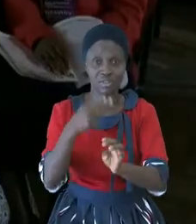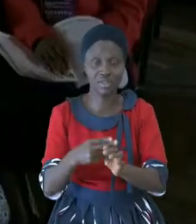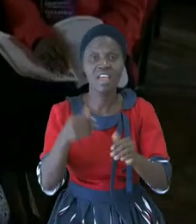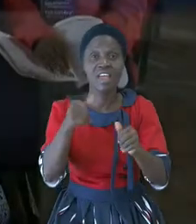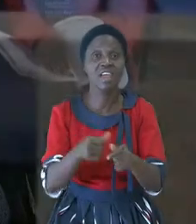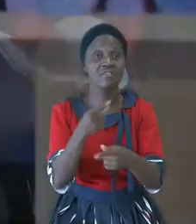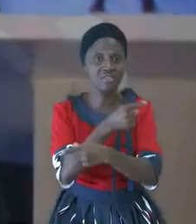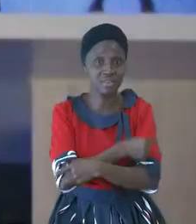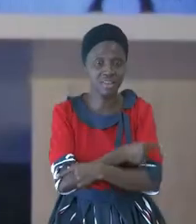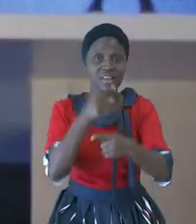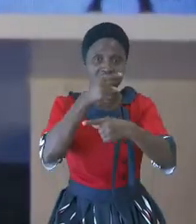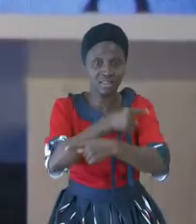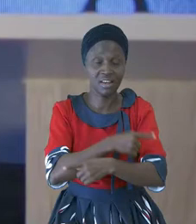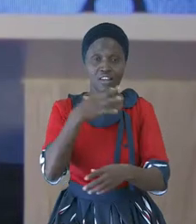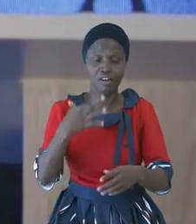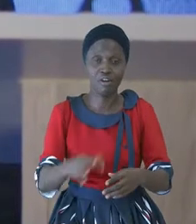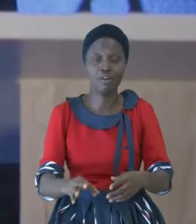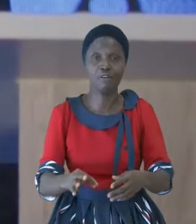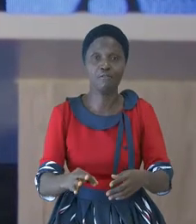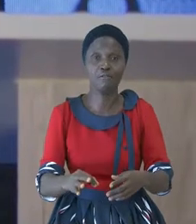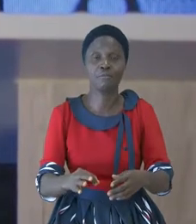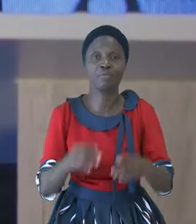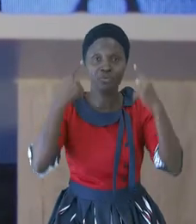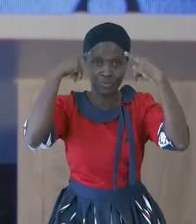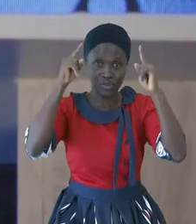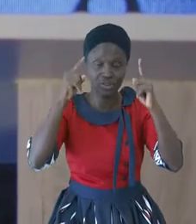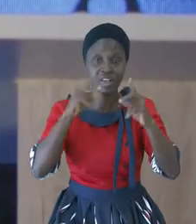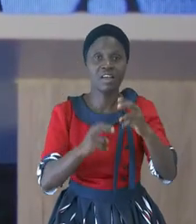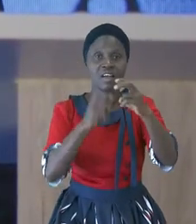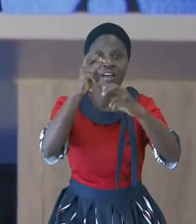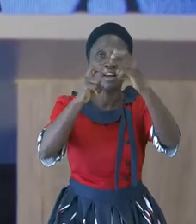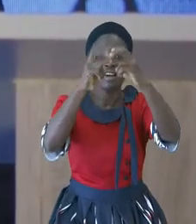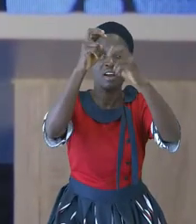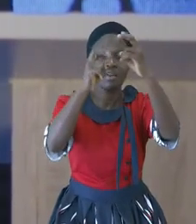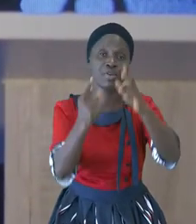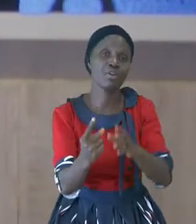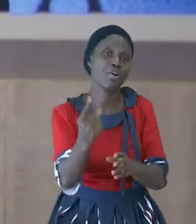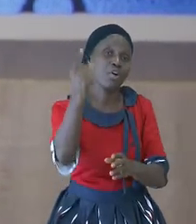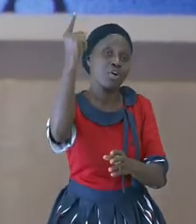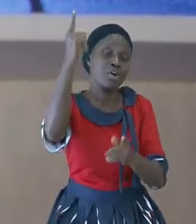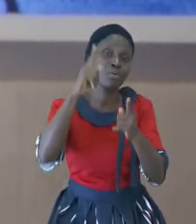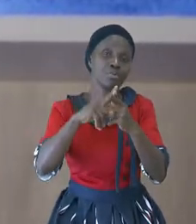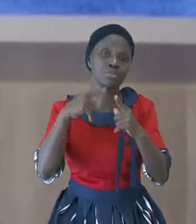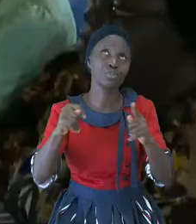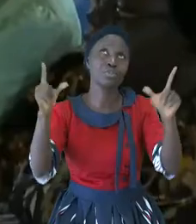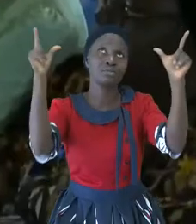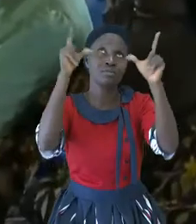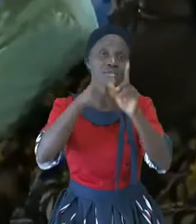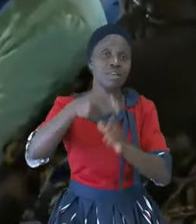Every day, a day of climbing up and getting to the peak in your life in Jesus'